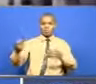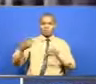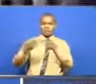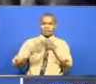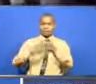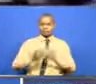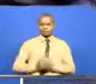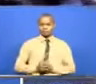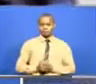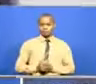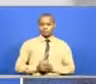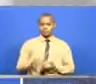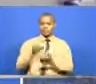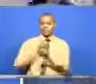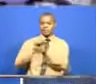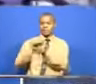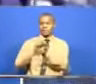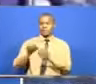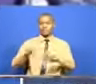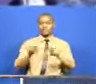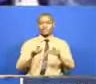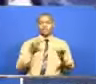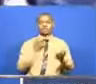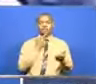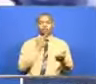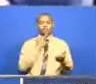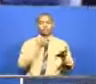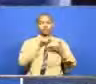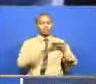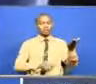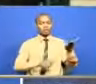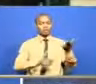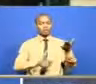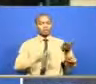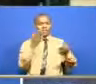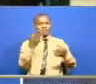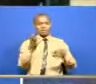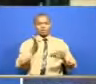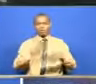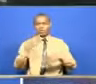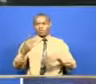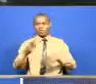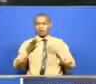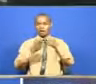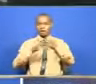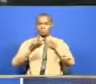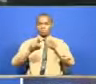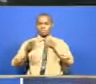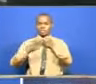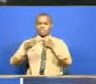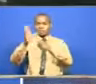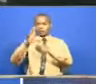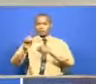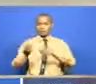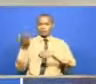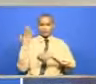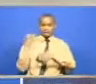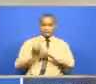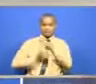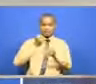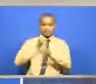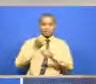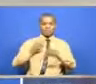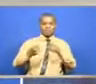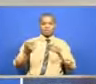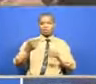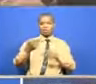Friday, it said its revenues for the first three quarters of 2020 were 9.9% higher than the same period last year. But Huawei